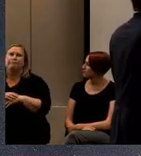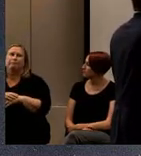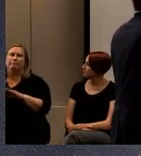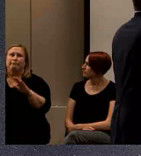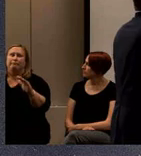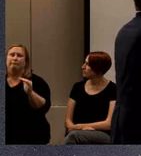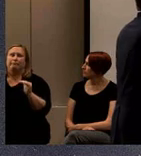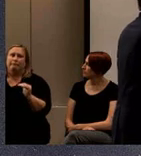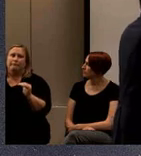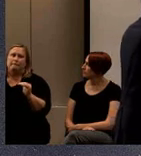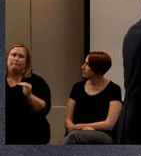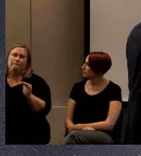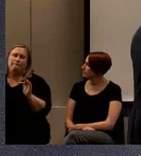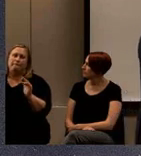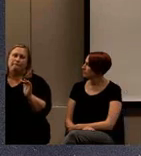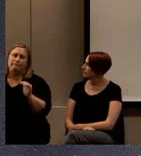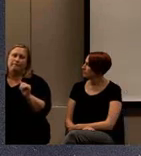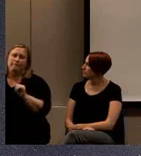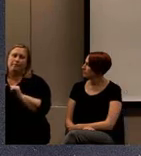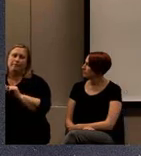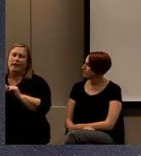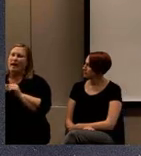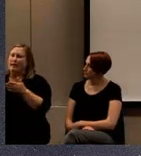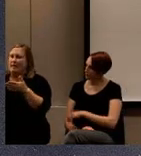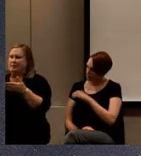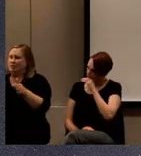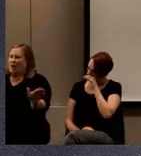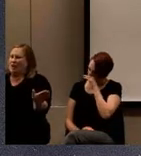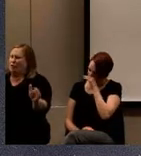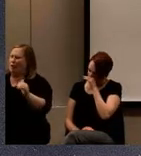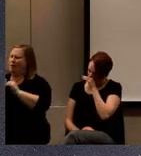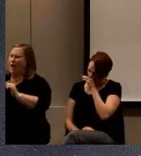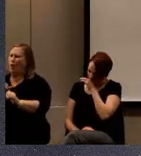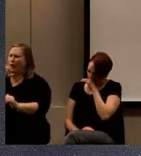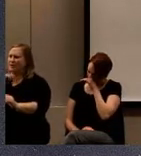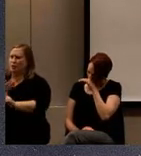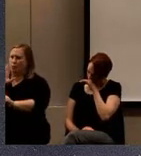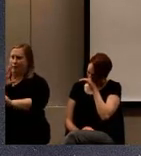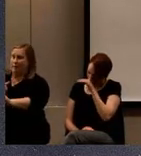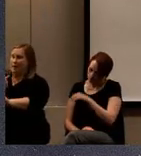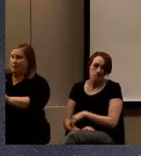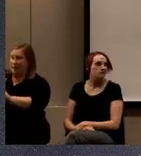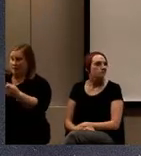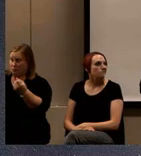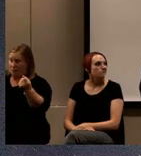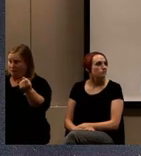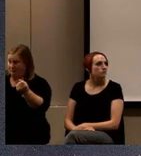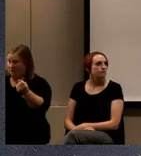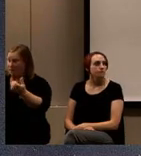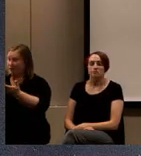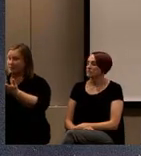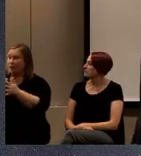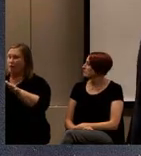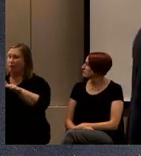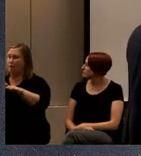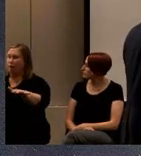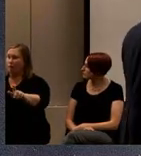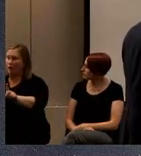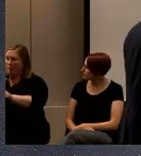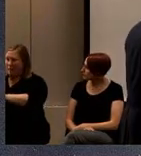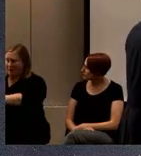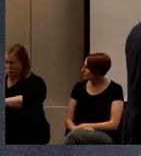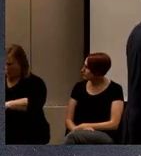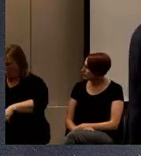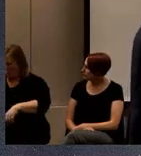then we'll talk about just generally, how does aging impact driving? And what are some of the facts that we know in this